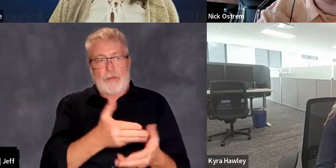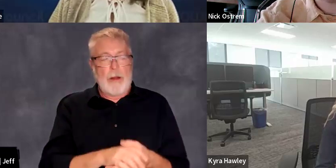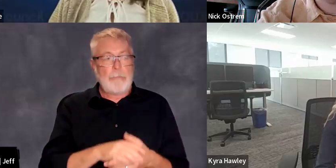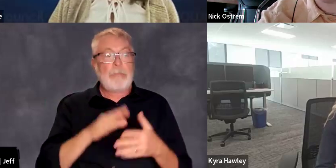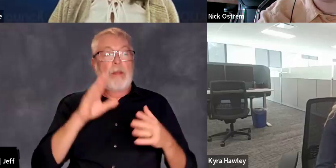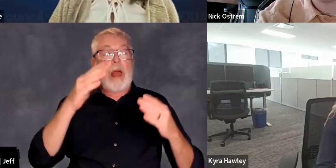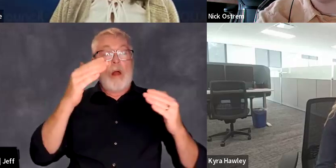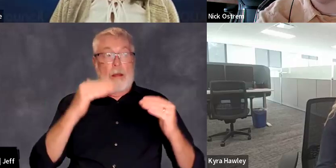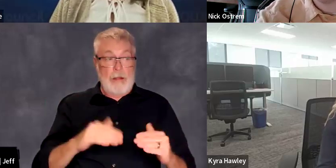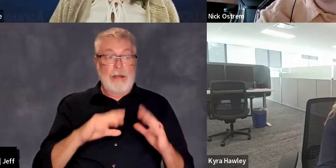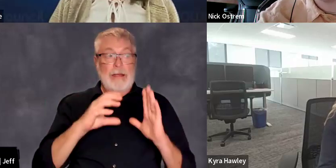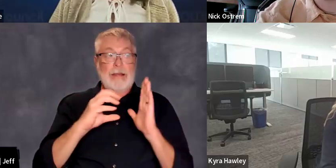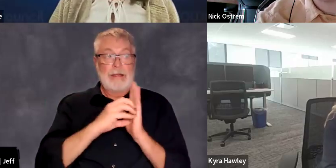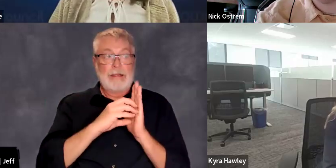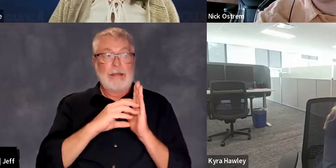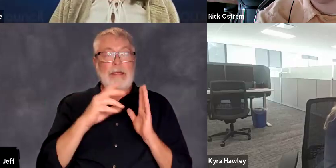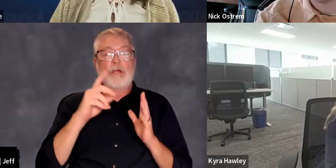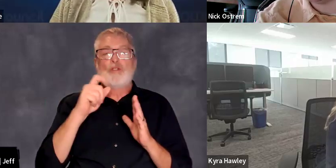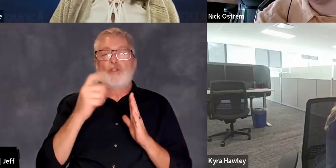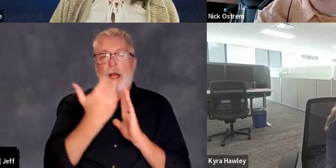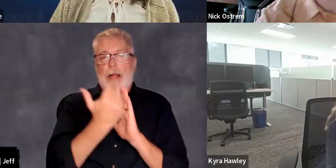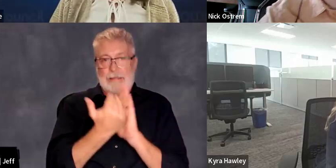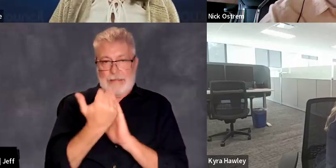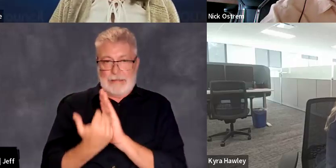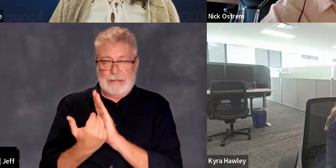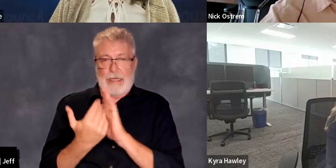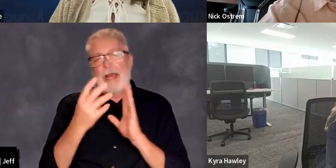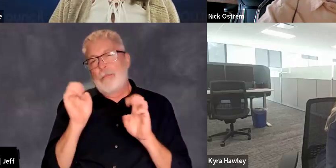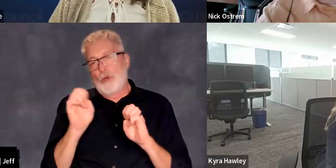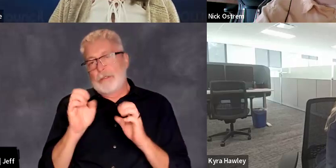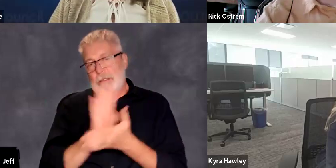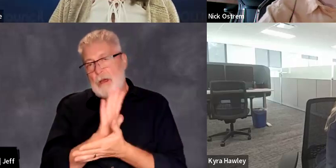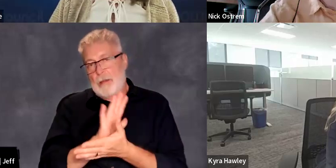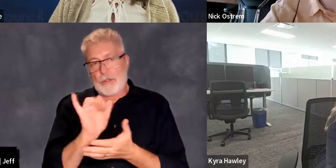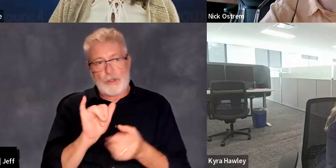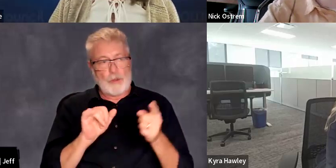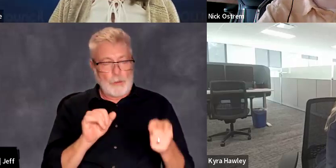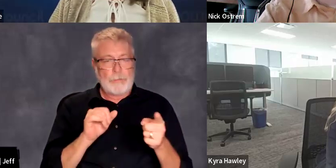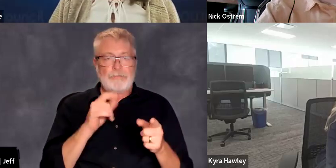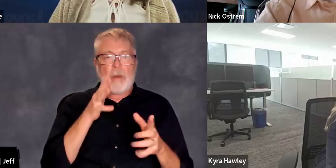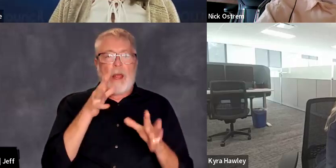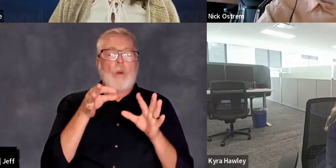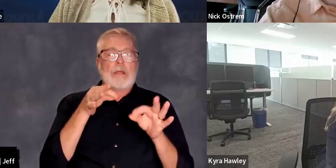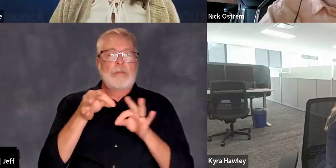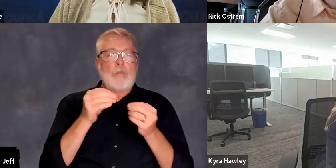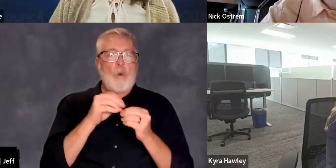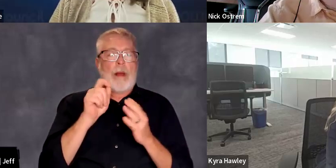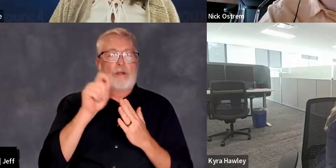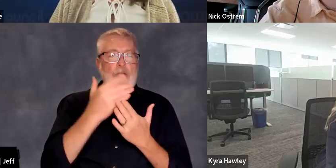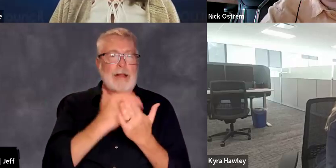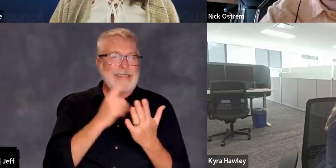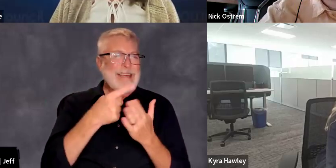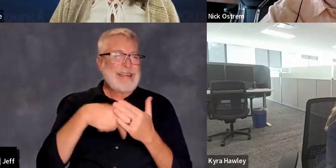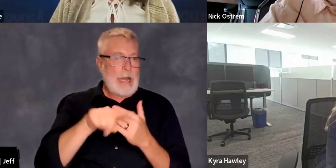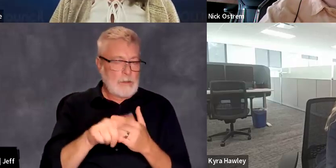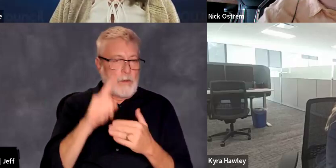Below our disaster information, we've got some checklists and some emergency documents. So we're going to talk more about the checklists next week with